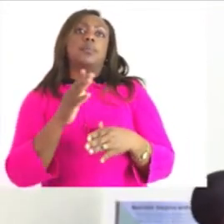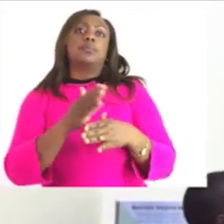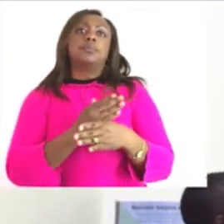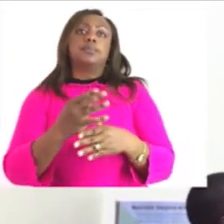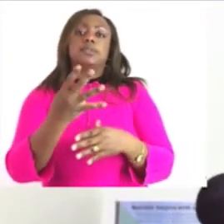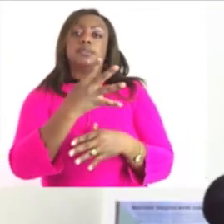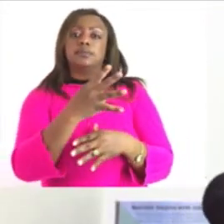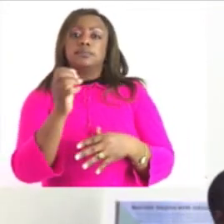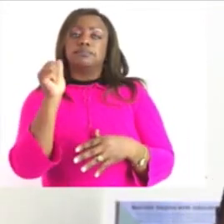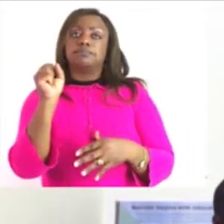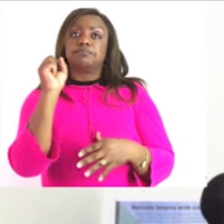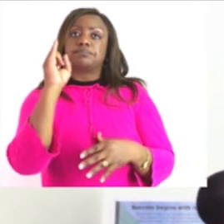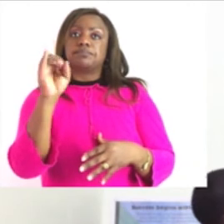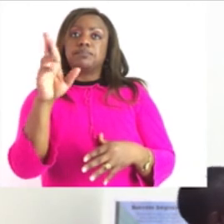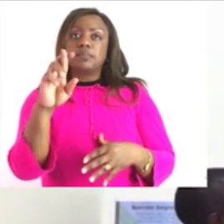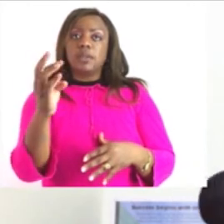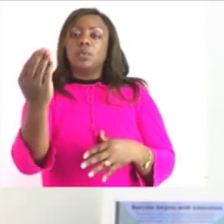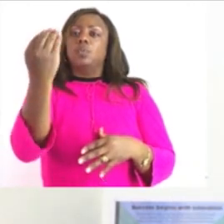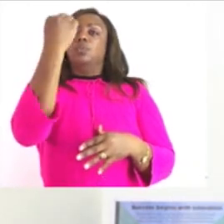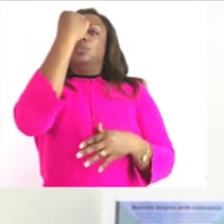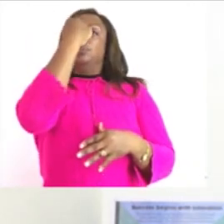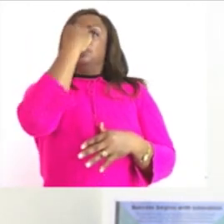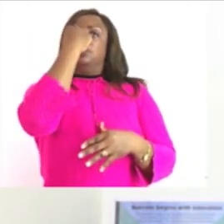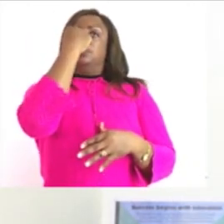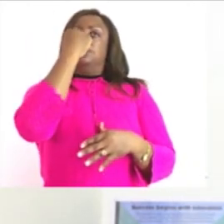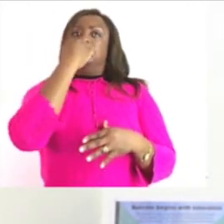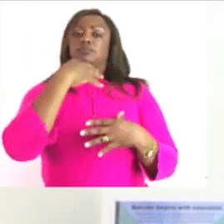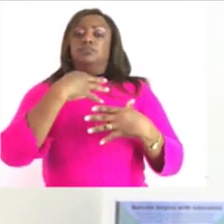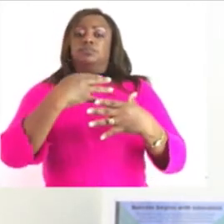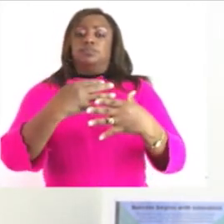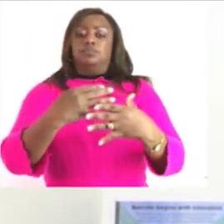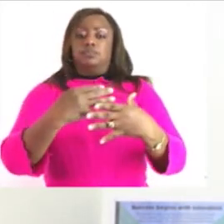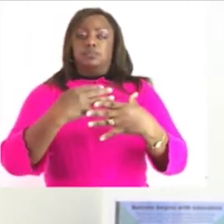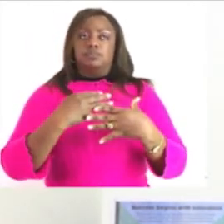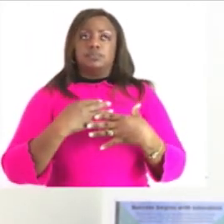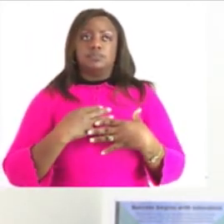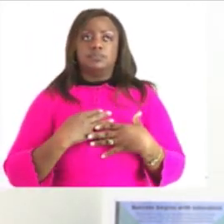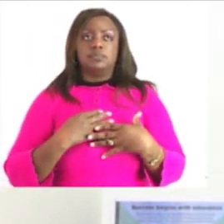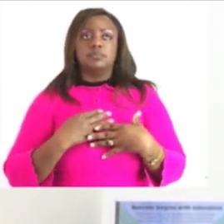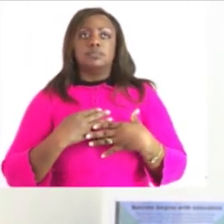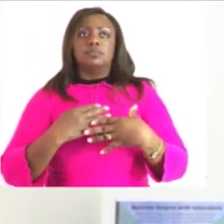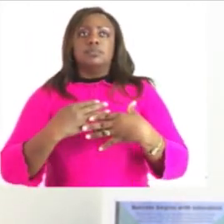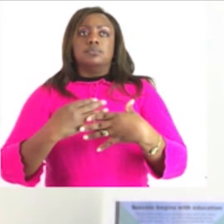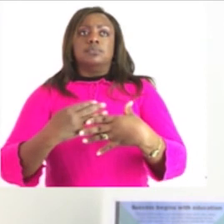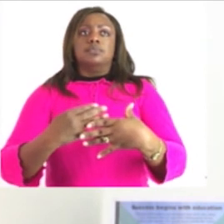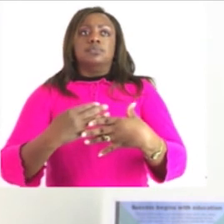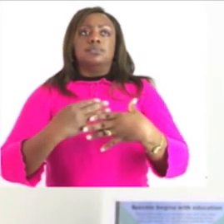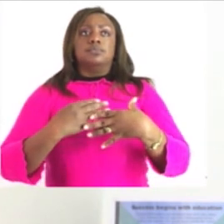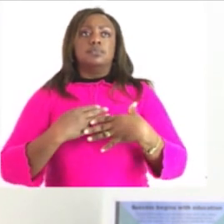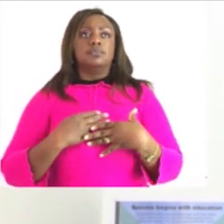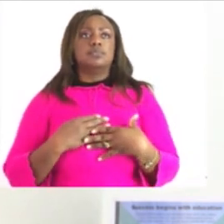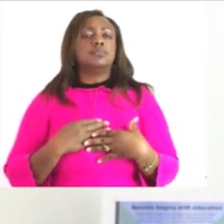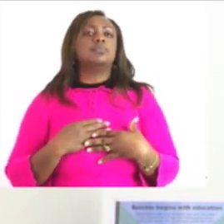space. The expansion which is needed here is to accommodate the air which is coming from the environment and goes into